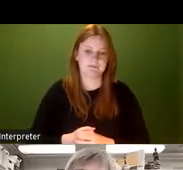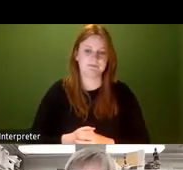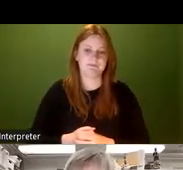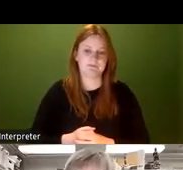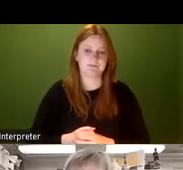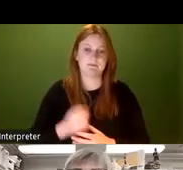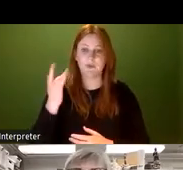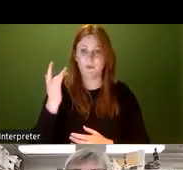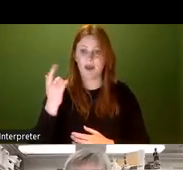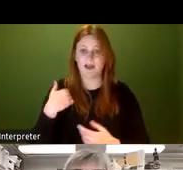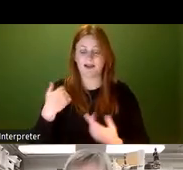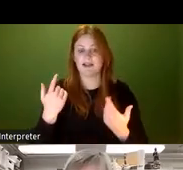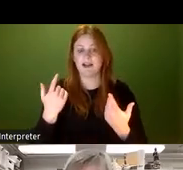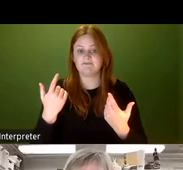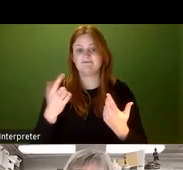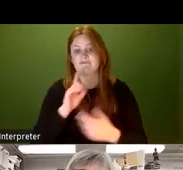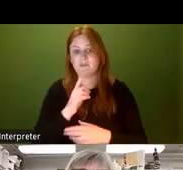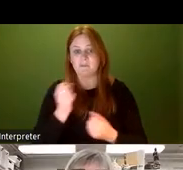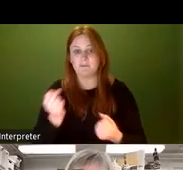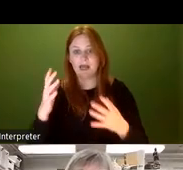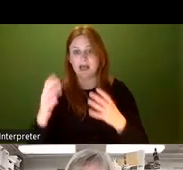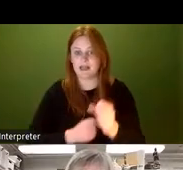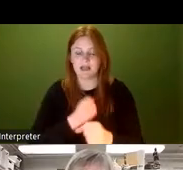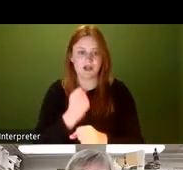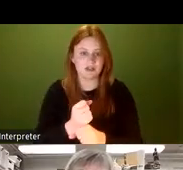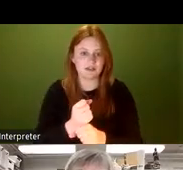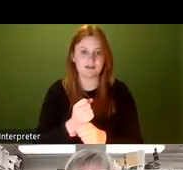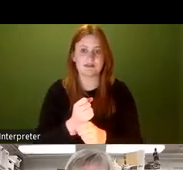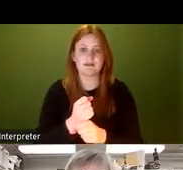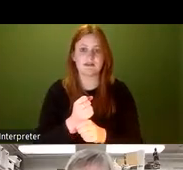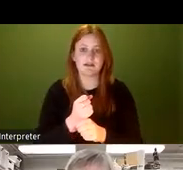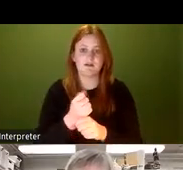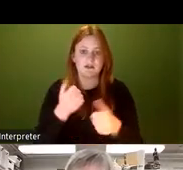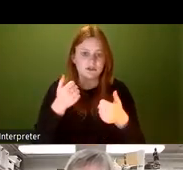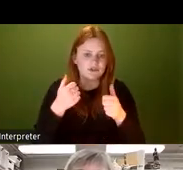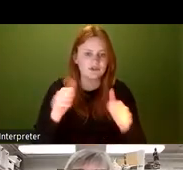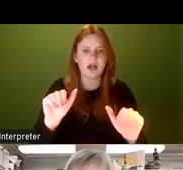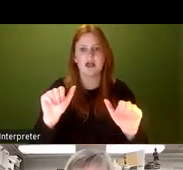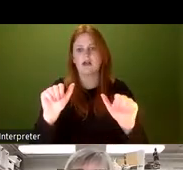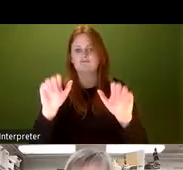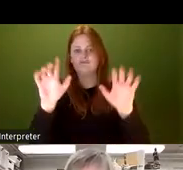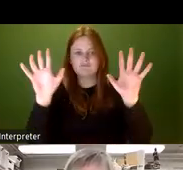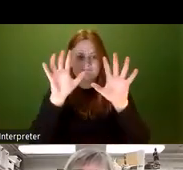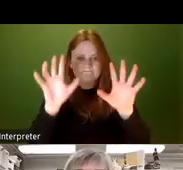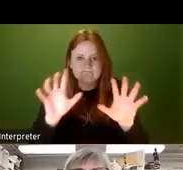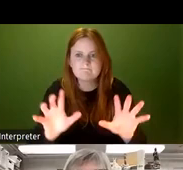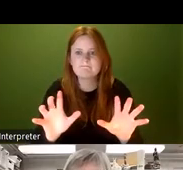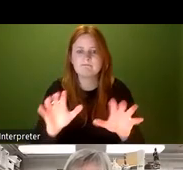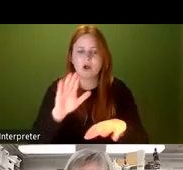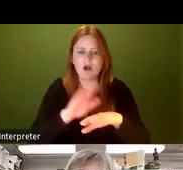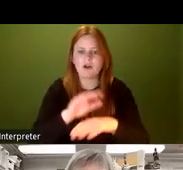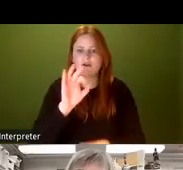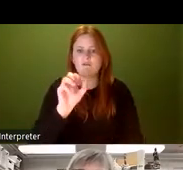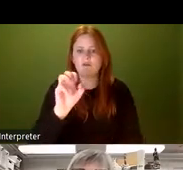many years applying and embellishing a surface on a form.